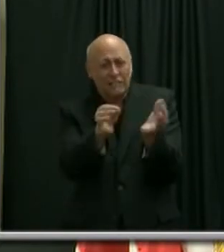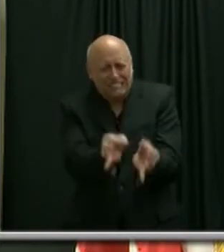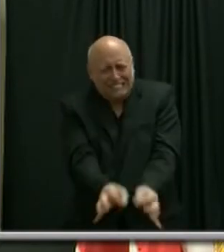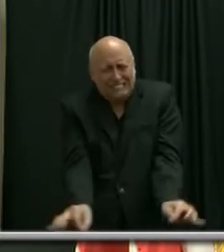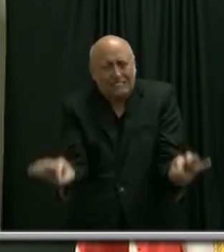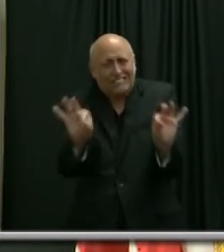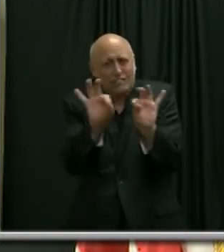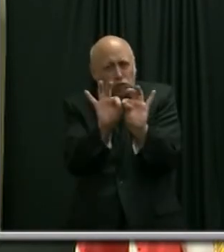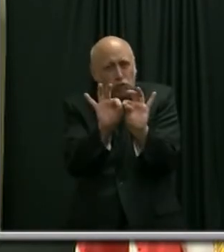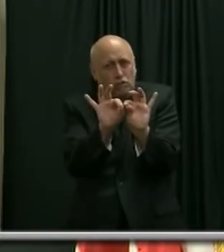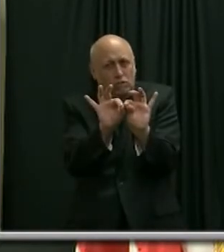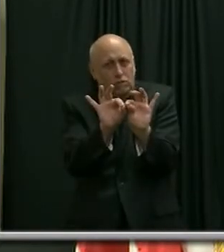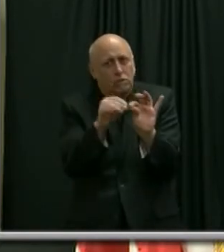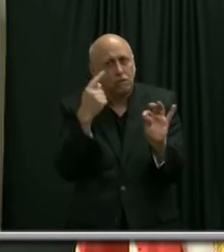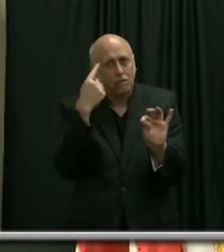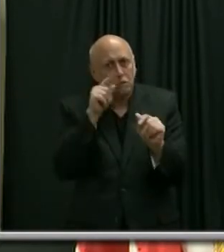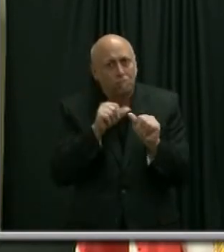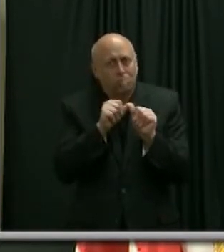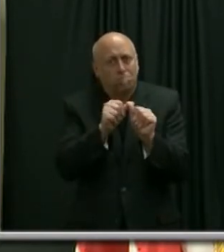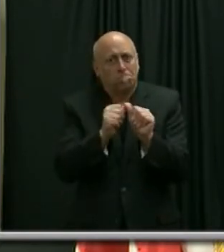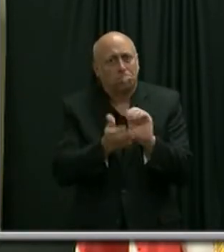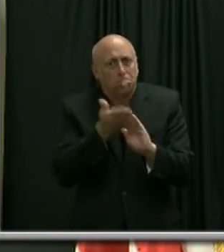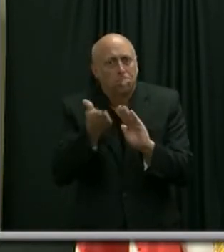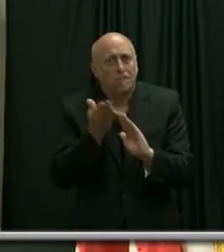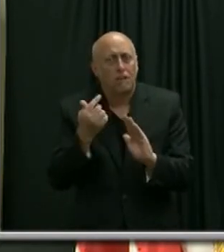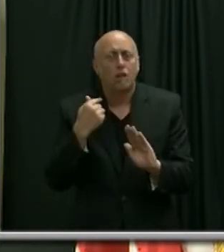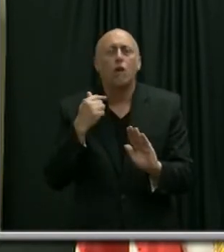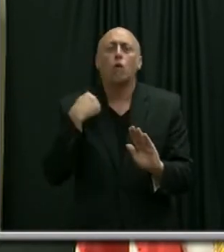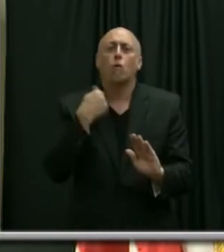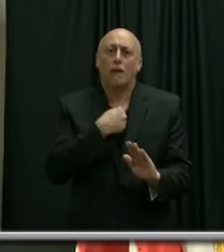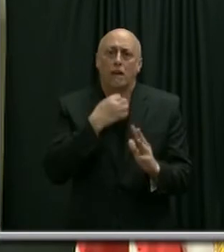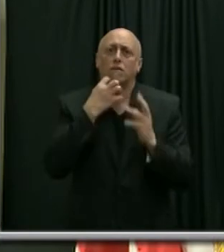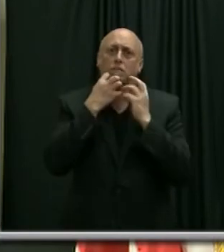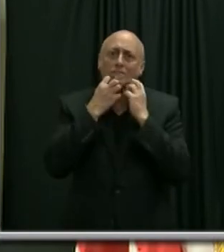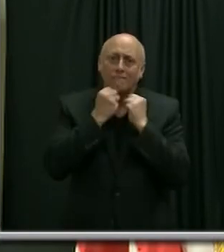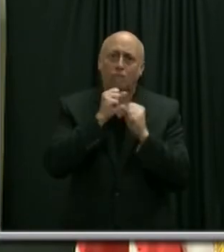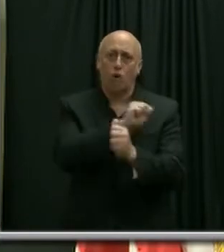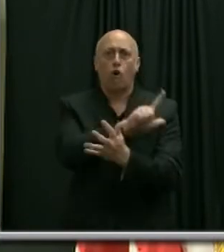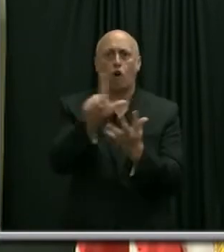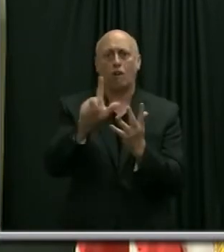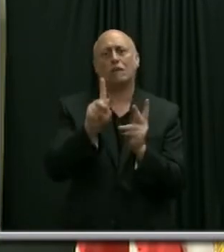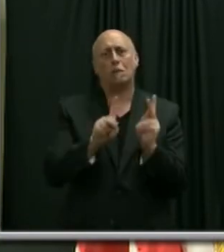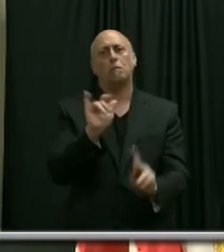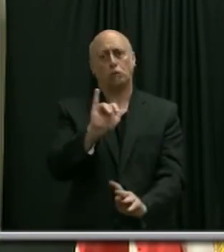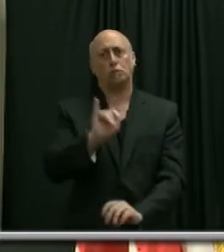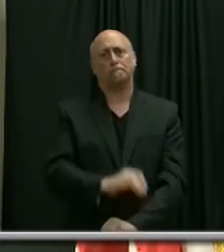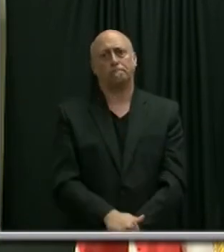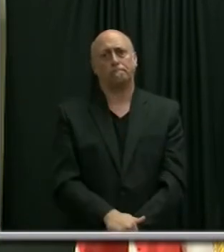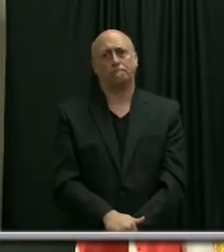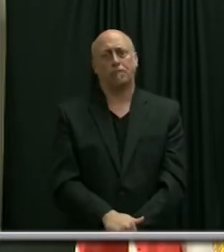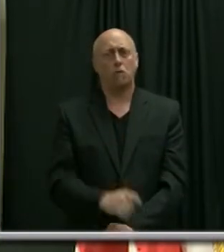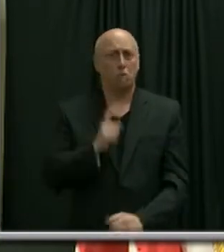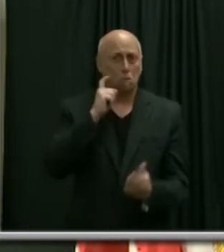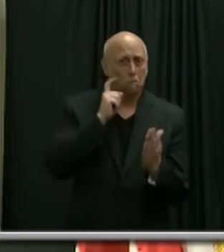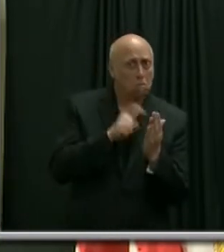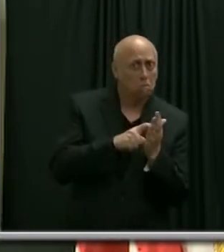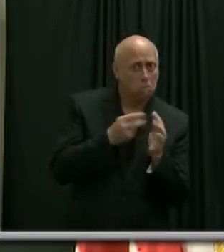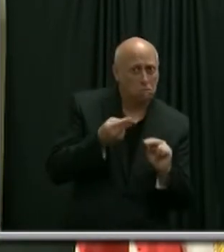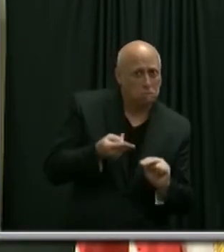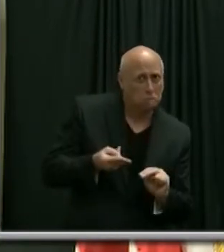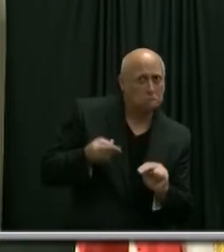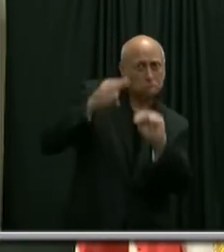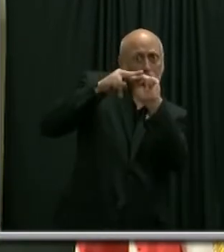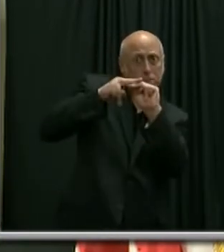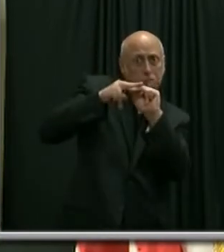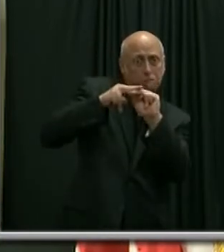open. We are concerned about everyone. We are not seeing a particular increase in any